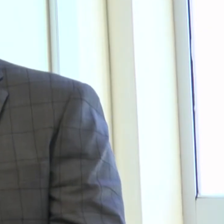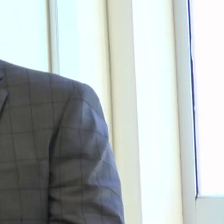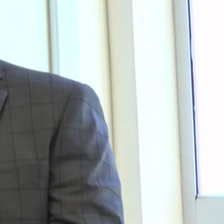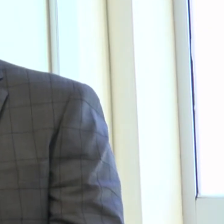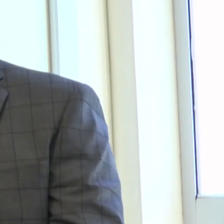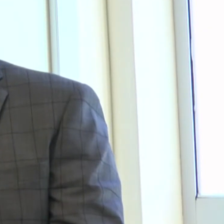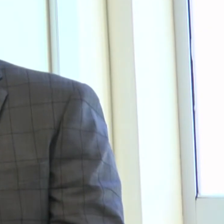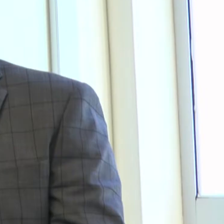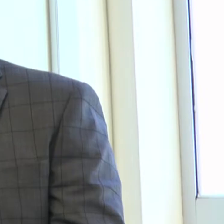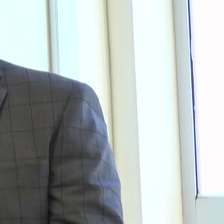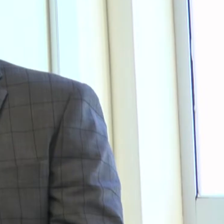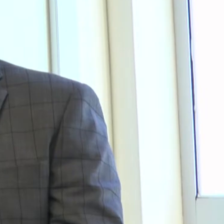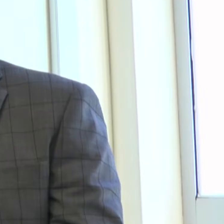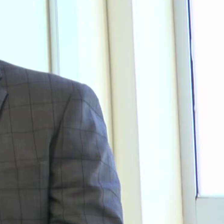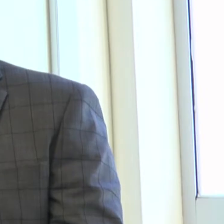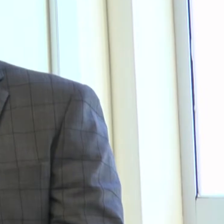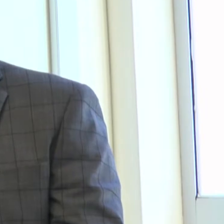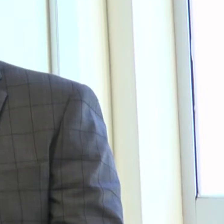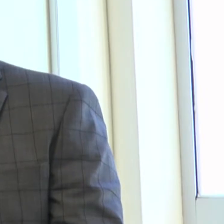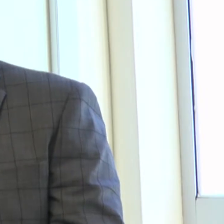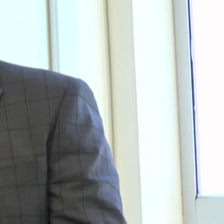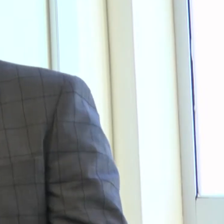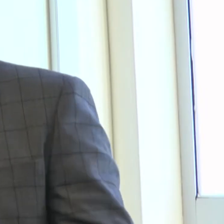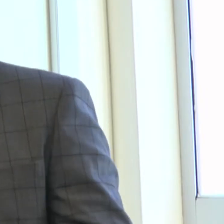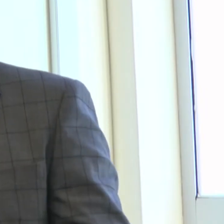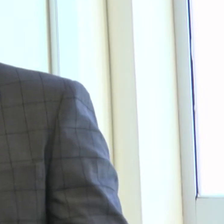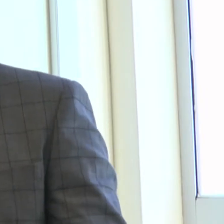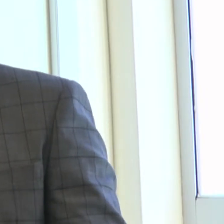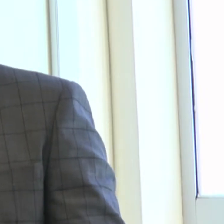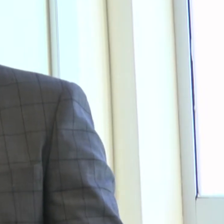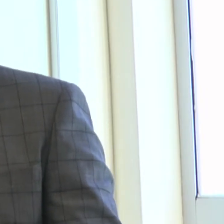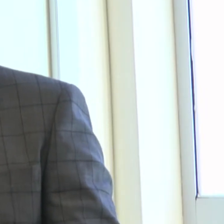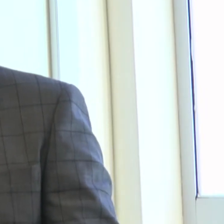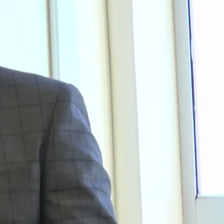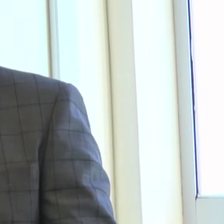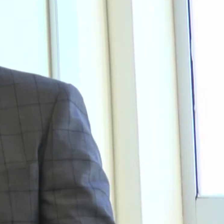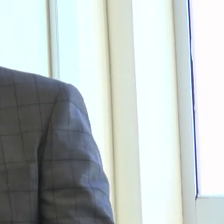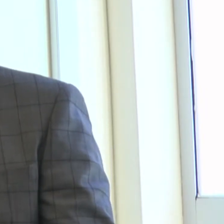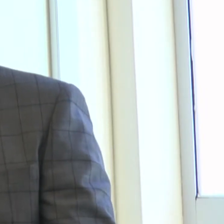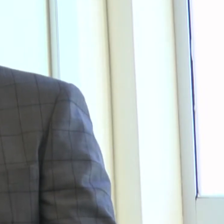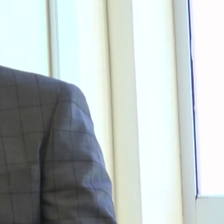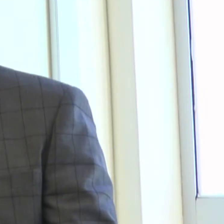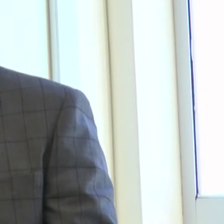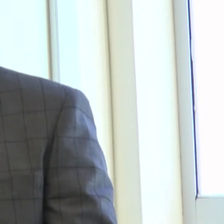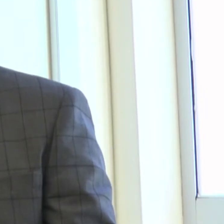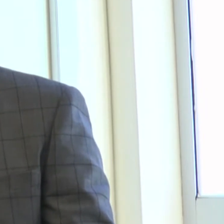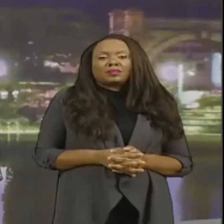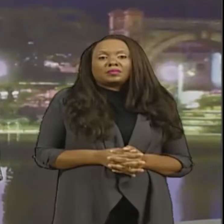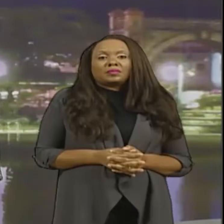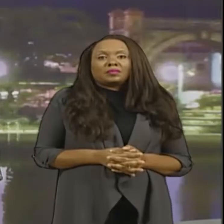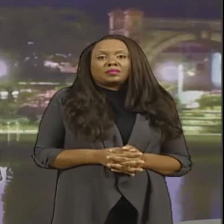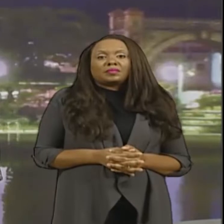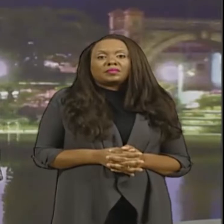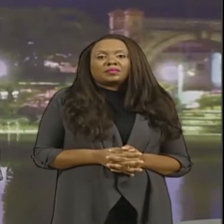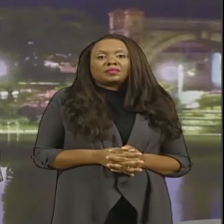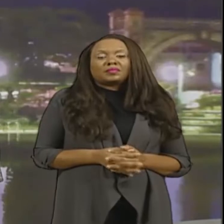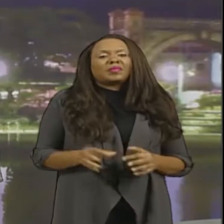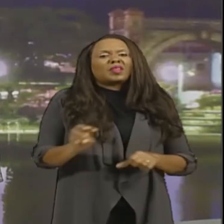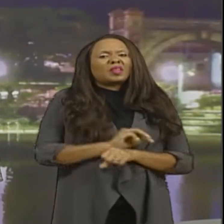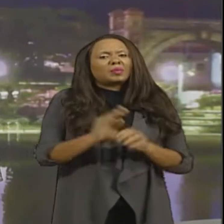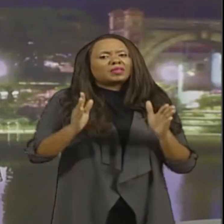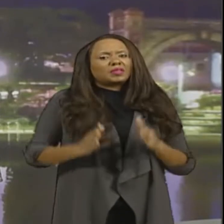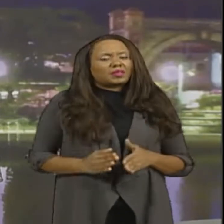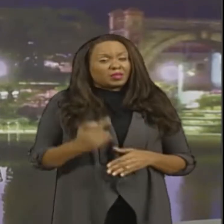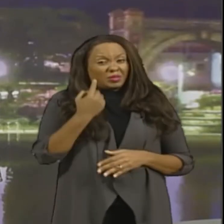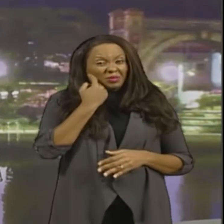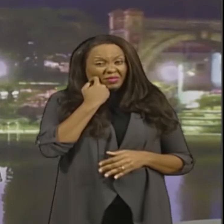average Barbadians to own a business. That's the whole ethos of the Trust Loan Fund. And Minister